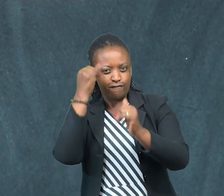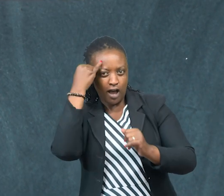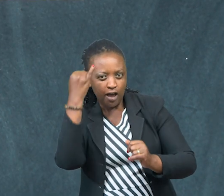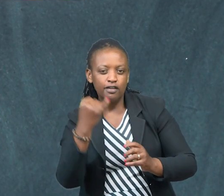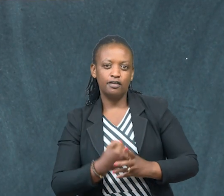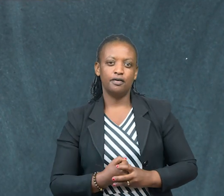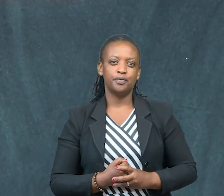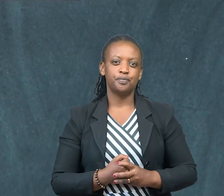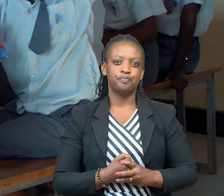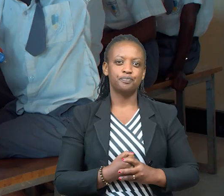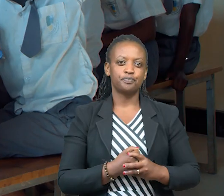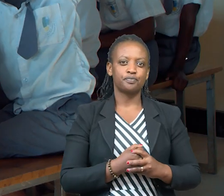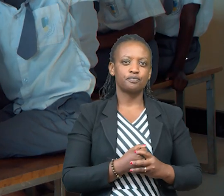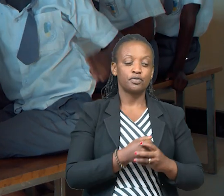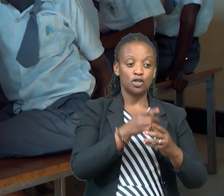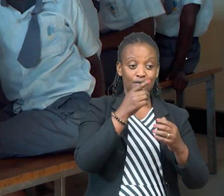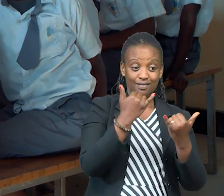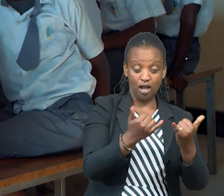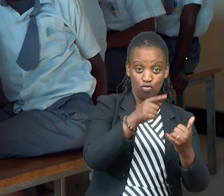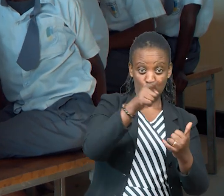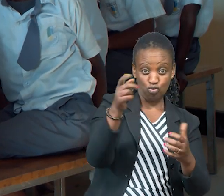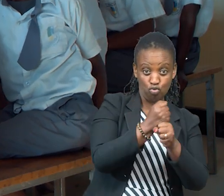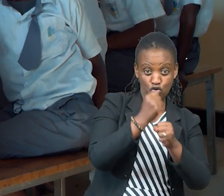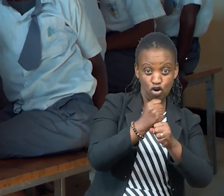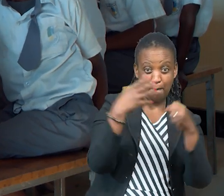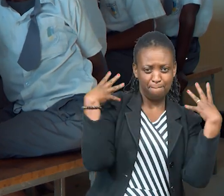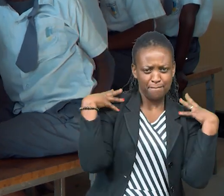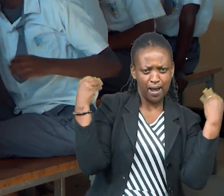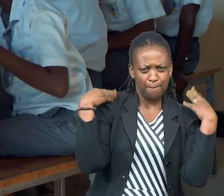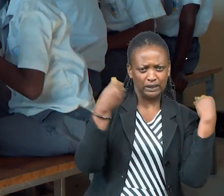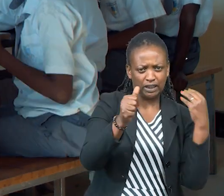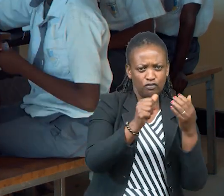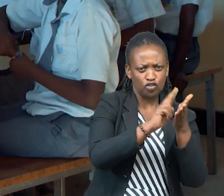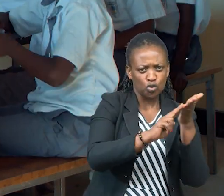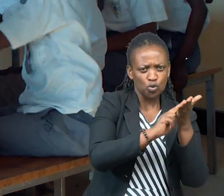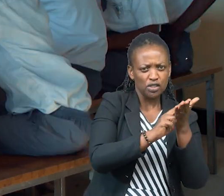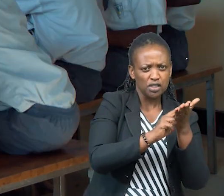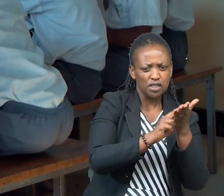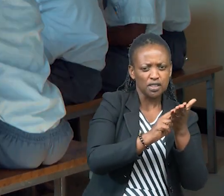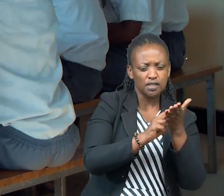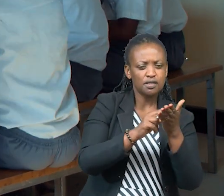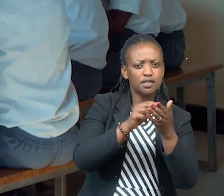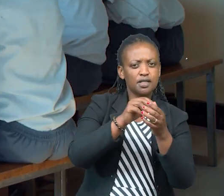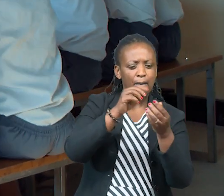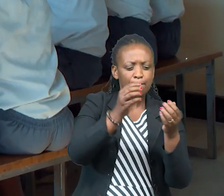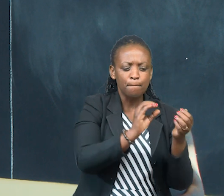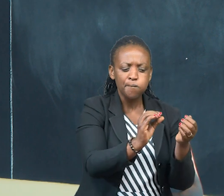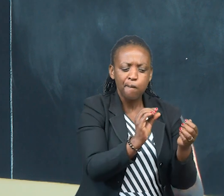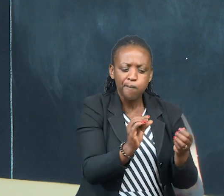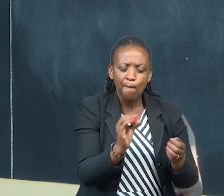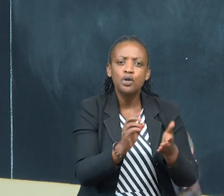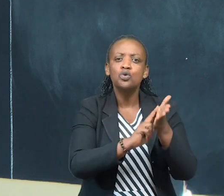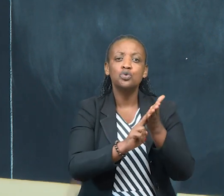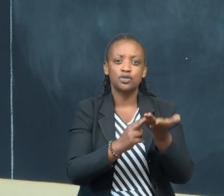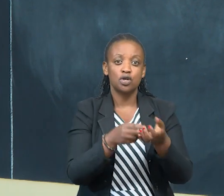idea. So you are going to do it practically using integers, using those counters.